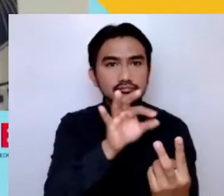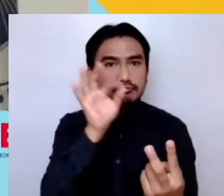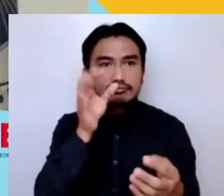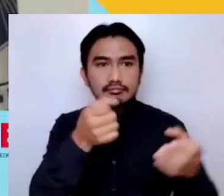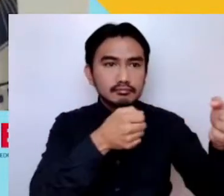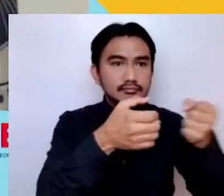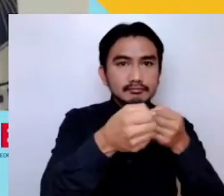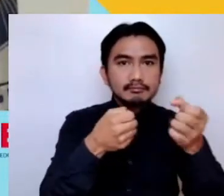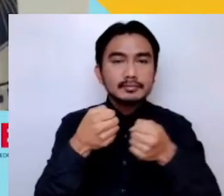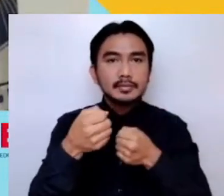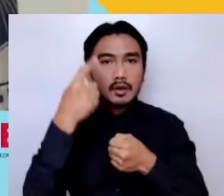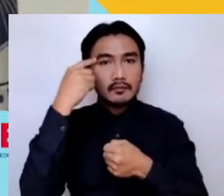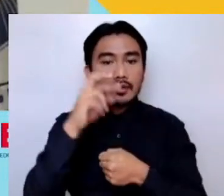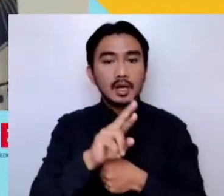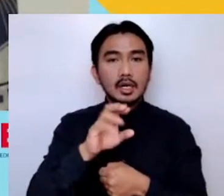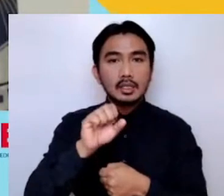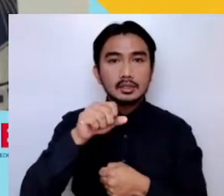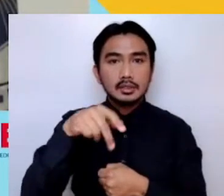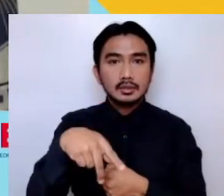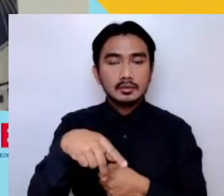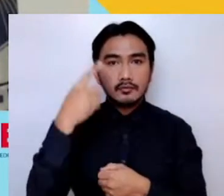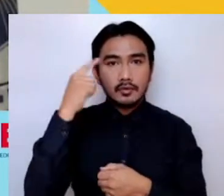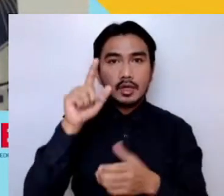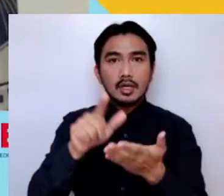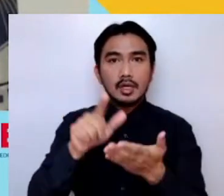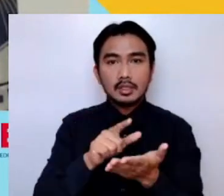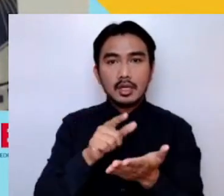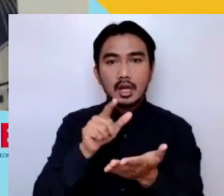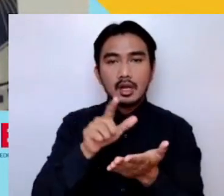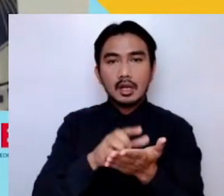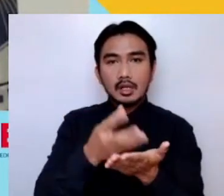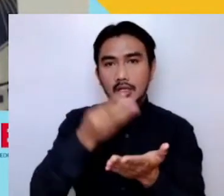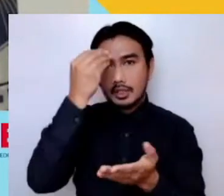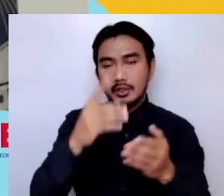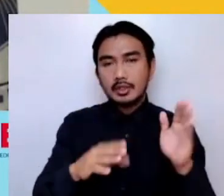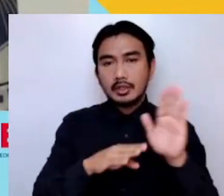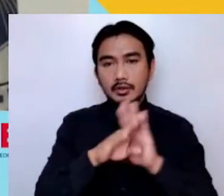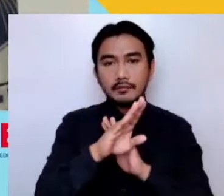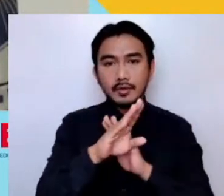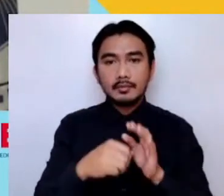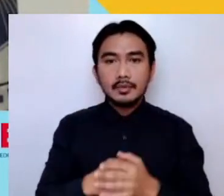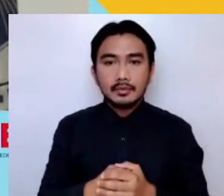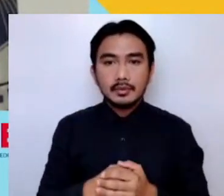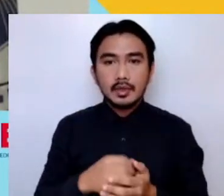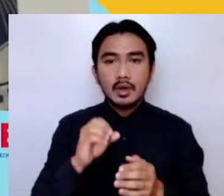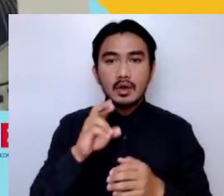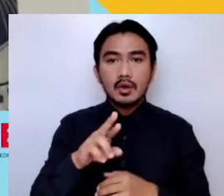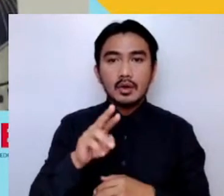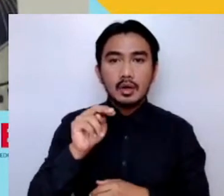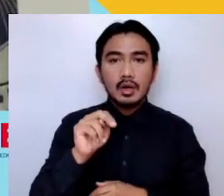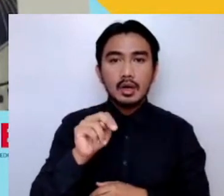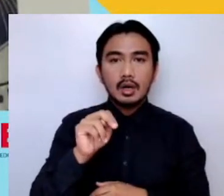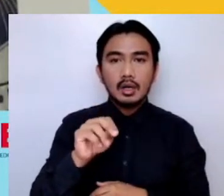RSP, the learning and development, L&D, and the rewards and recognition, or R&R, for our